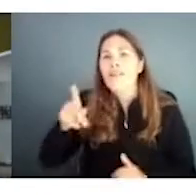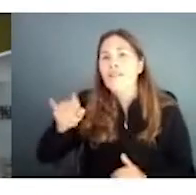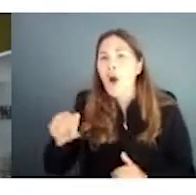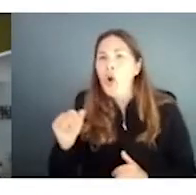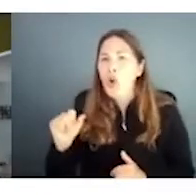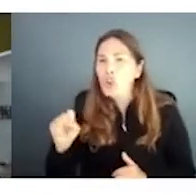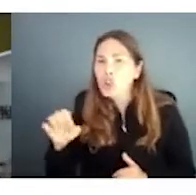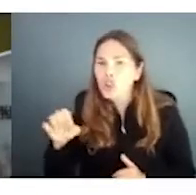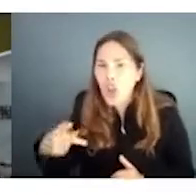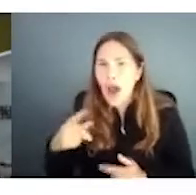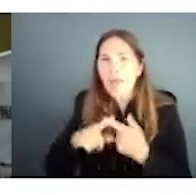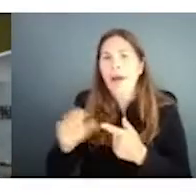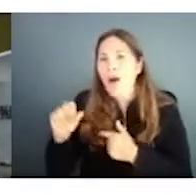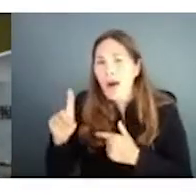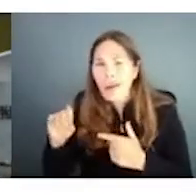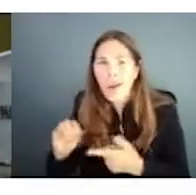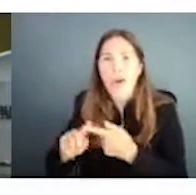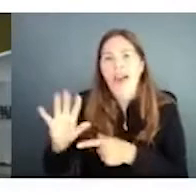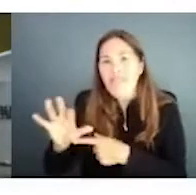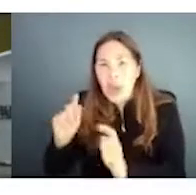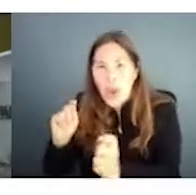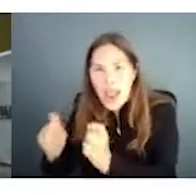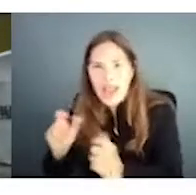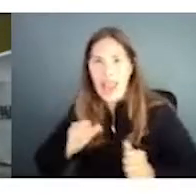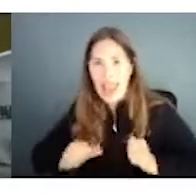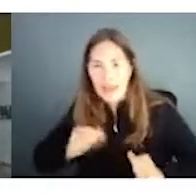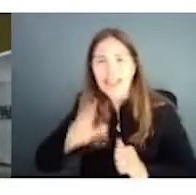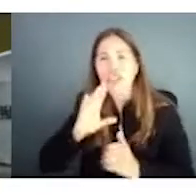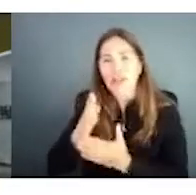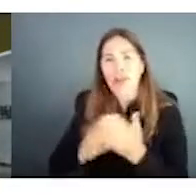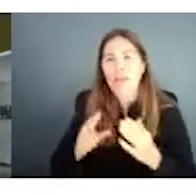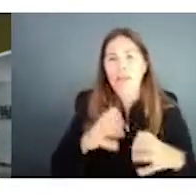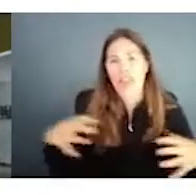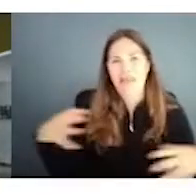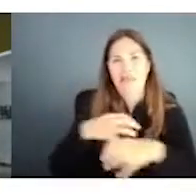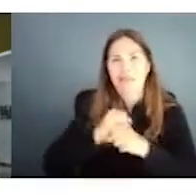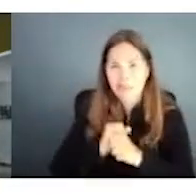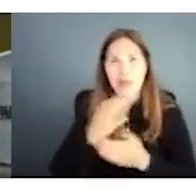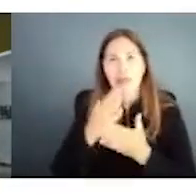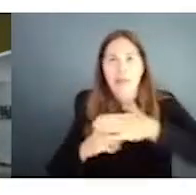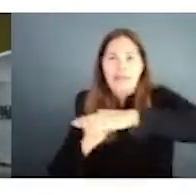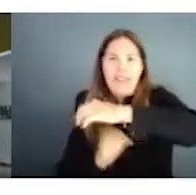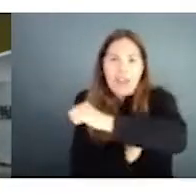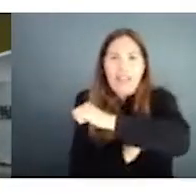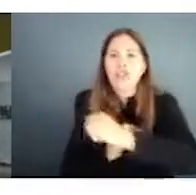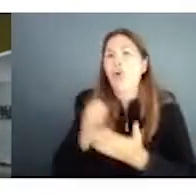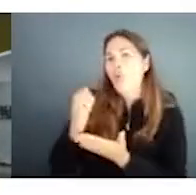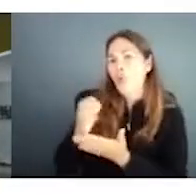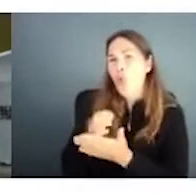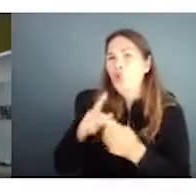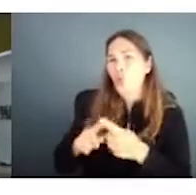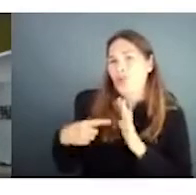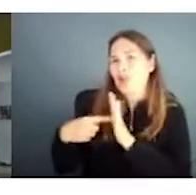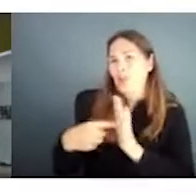audio, video, animation, and web page design. So MOD served sort of as a foundational course to be